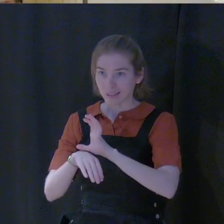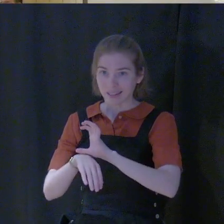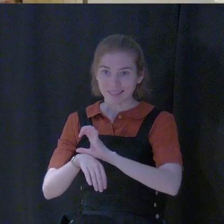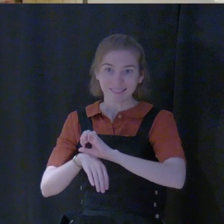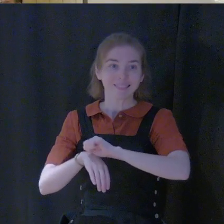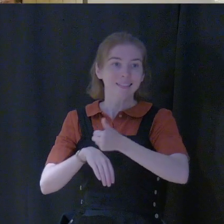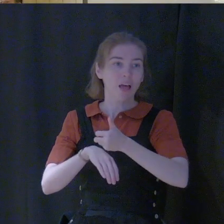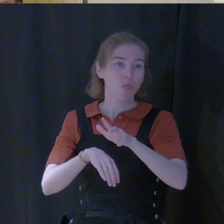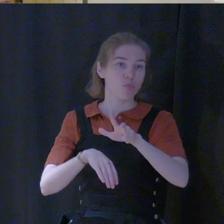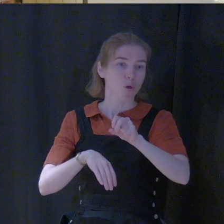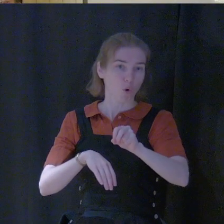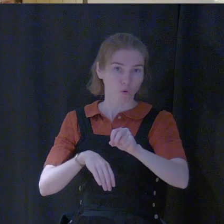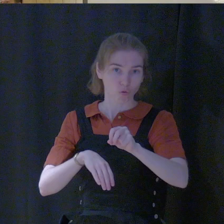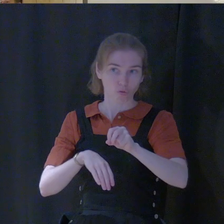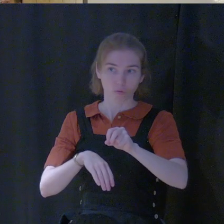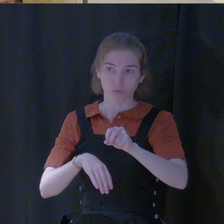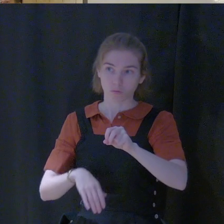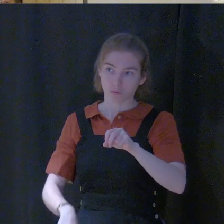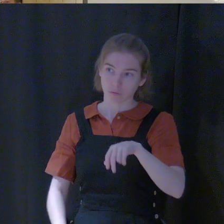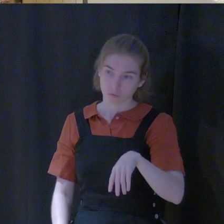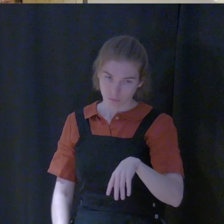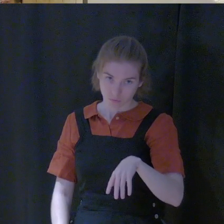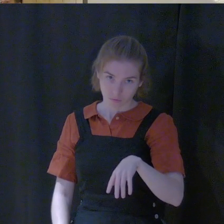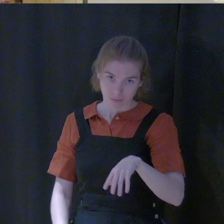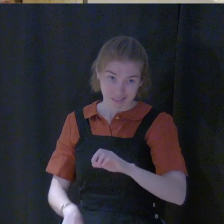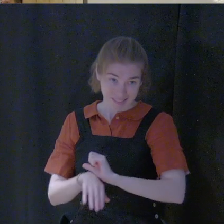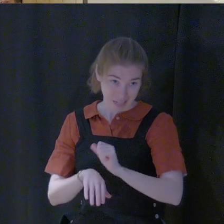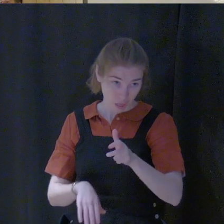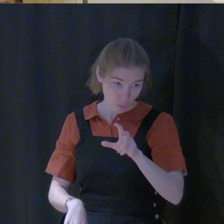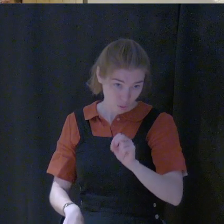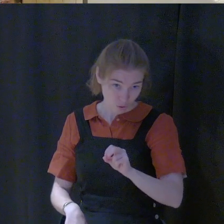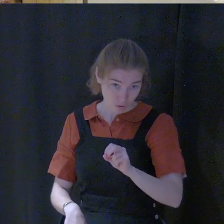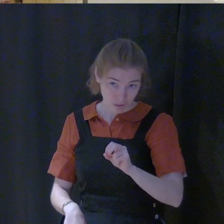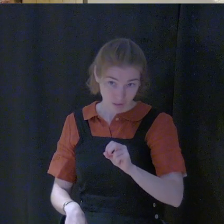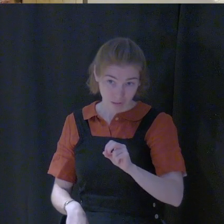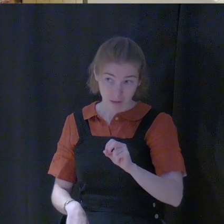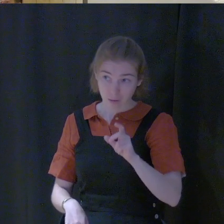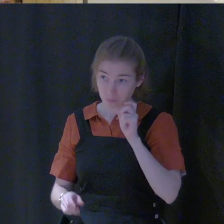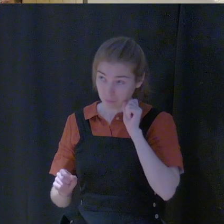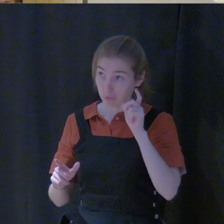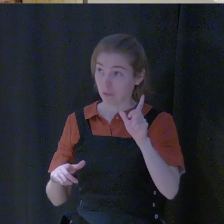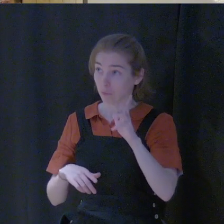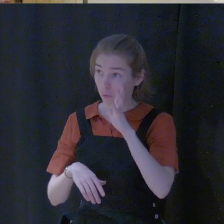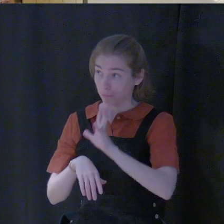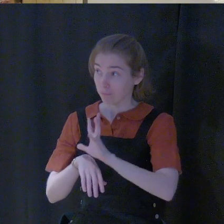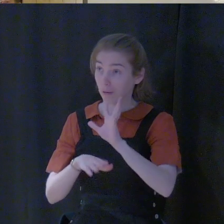10:30. Good grief. 10:30? I've been up for 5.5 hours by then,